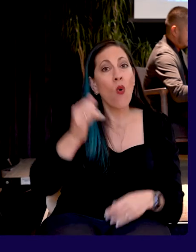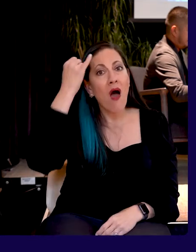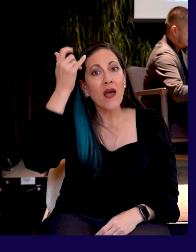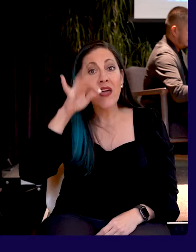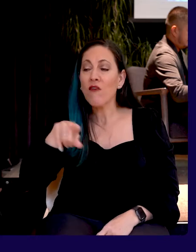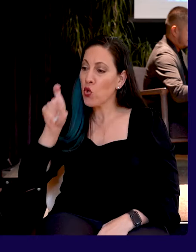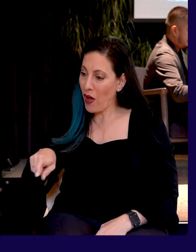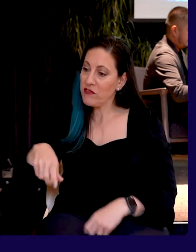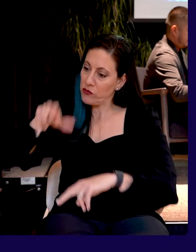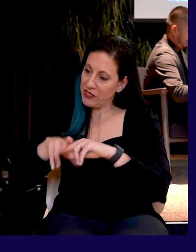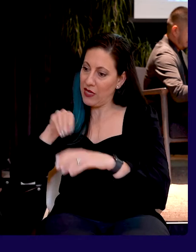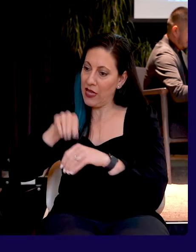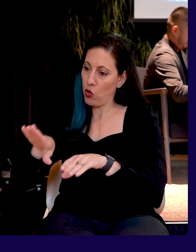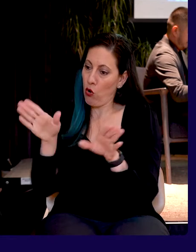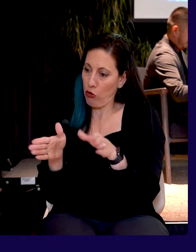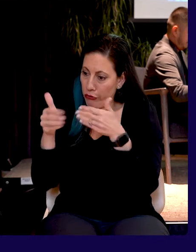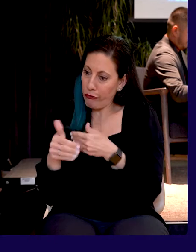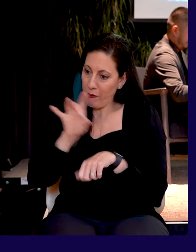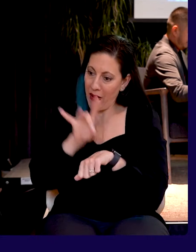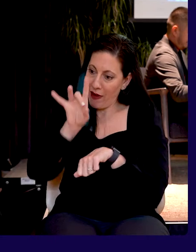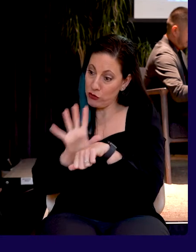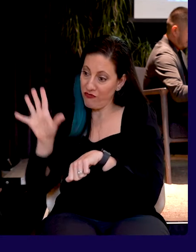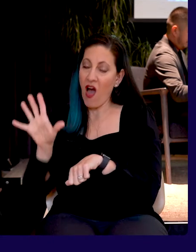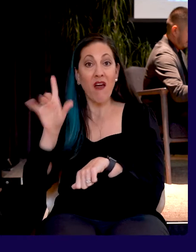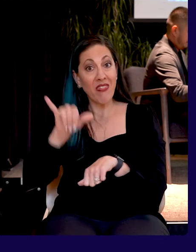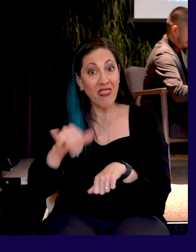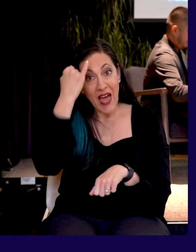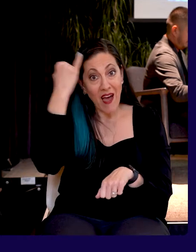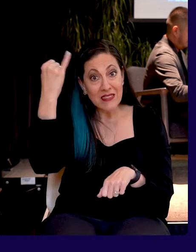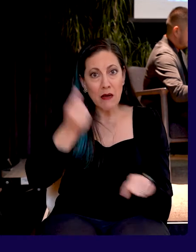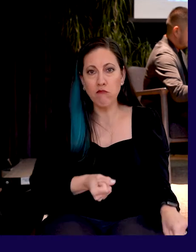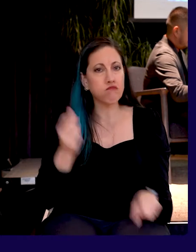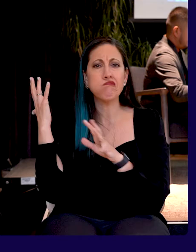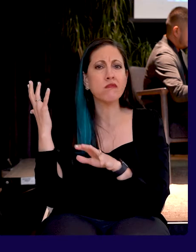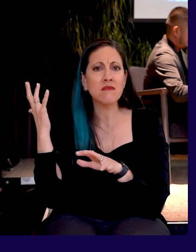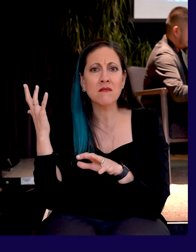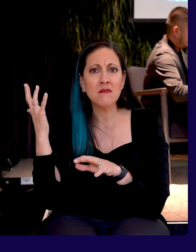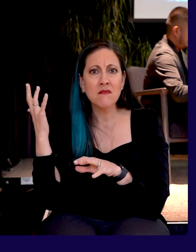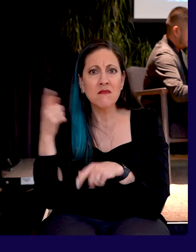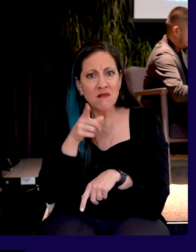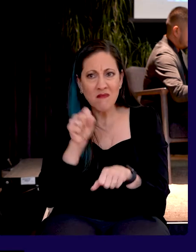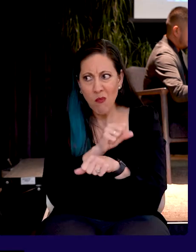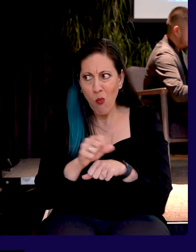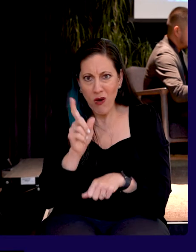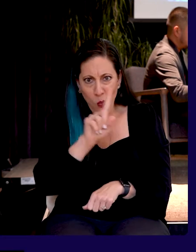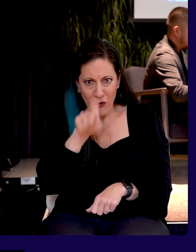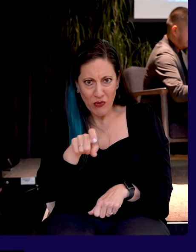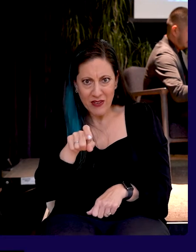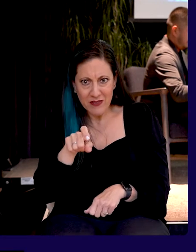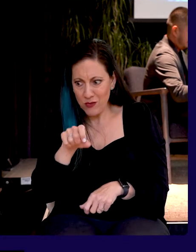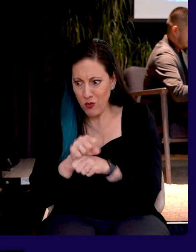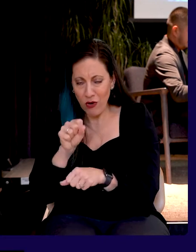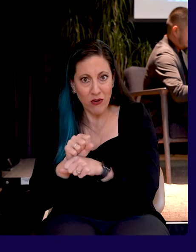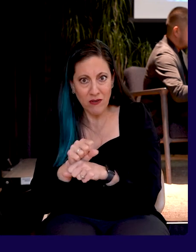in your cube, from 8 to 5 is gone now. It's, get work done wherever you need to get your work done,